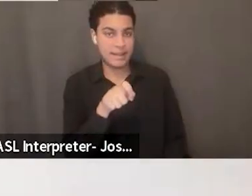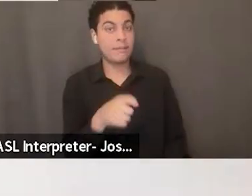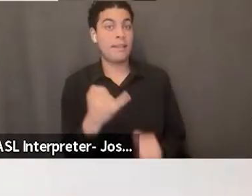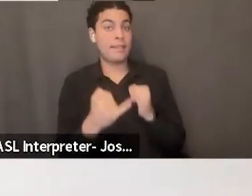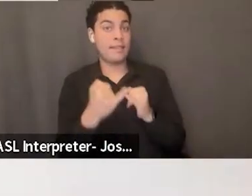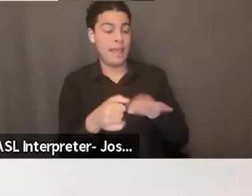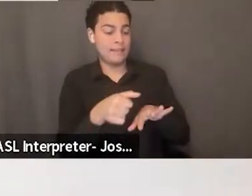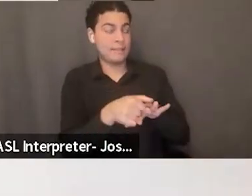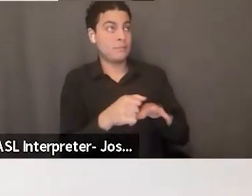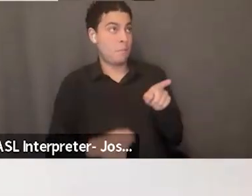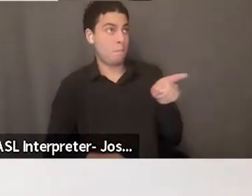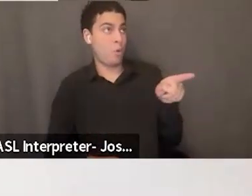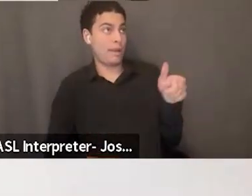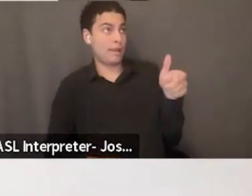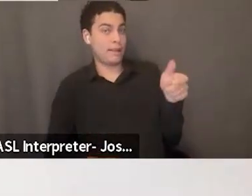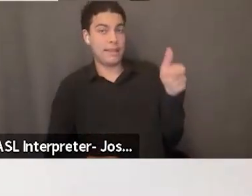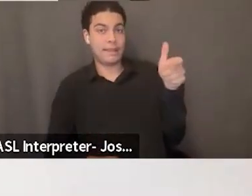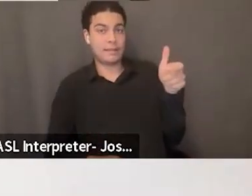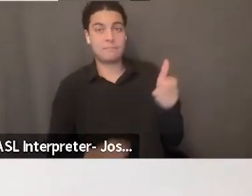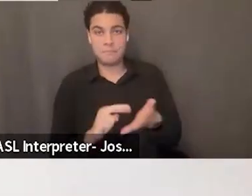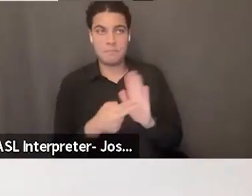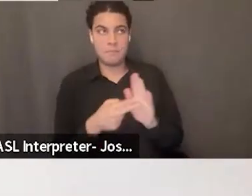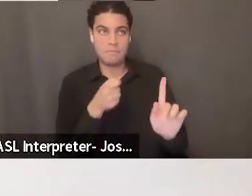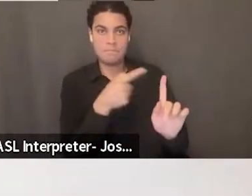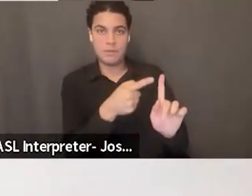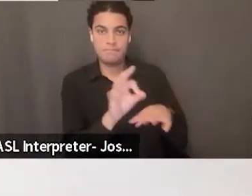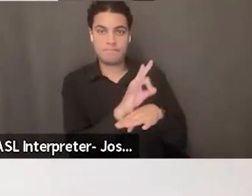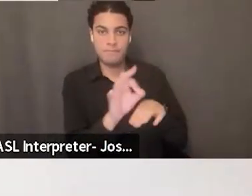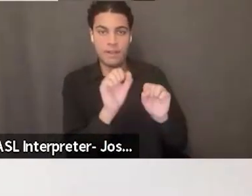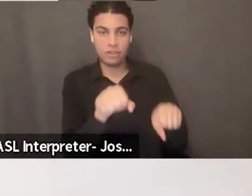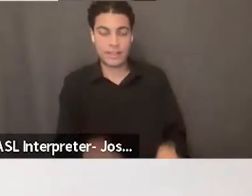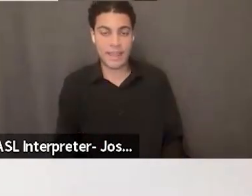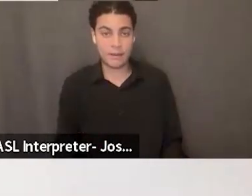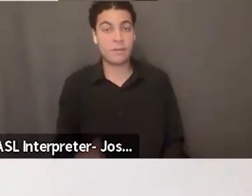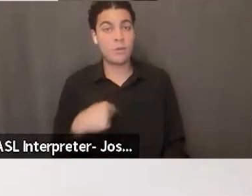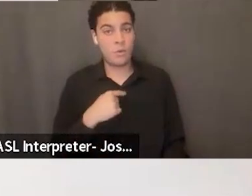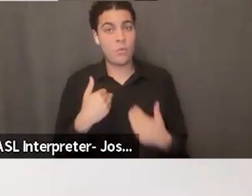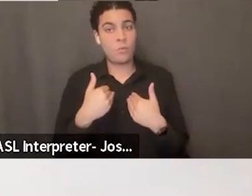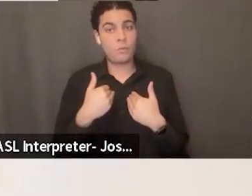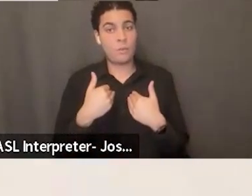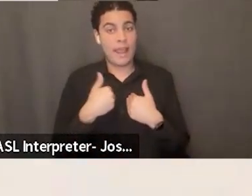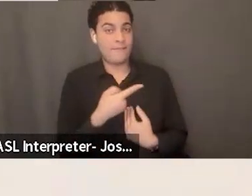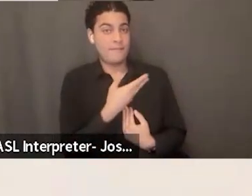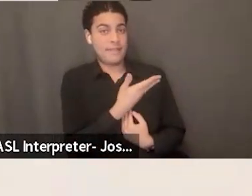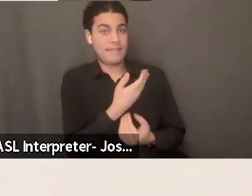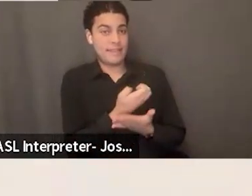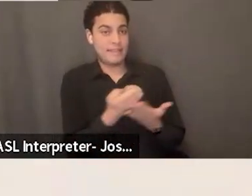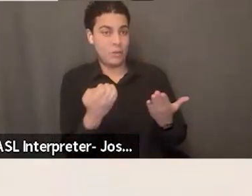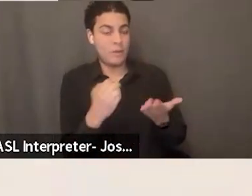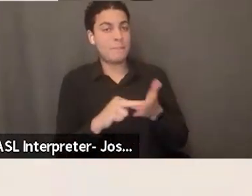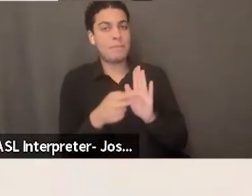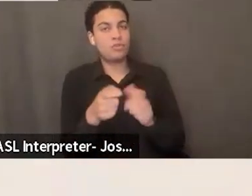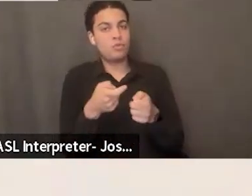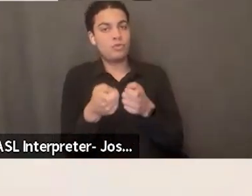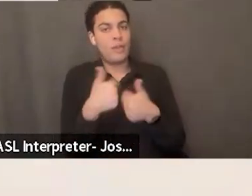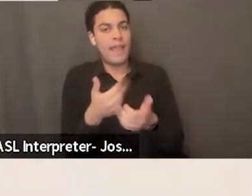a $399 pack that includes 1 ring and 3 switch covers, you can control anything a wall switch controls. Lights,